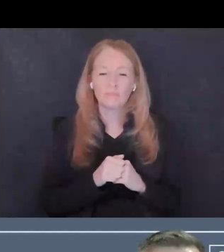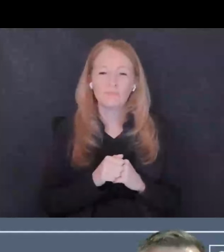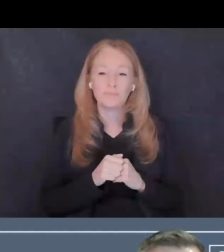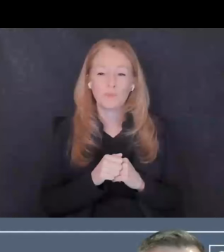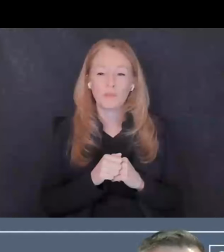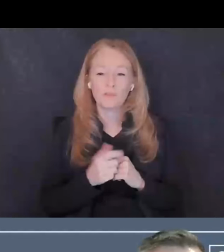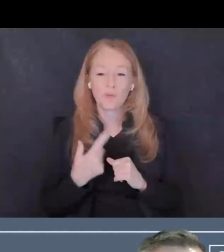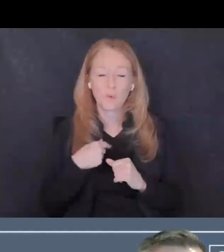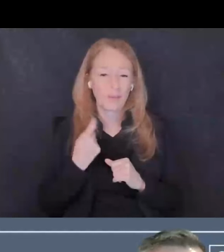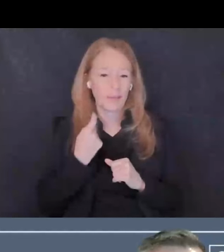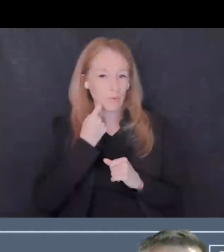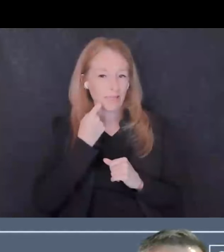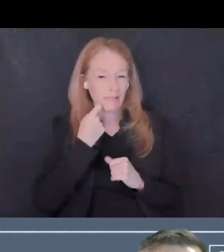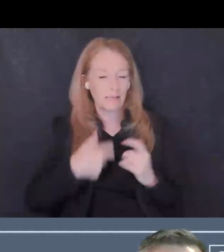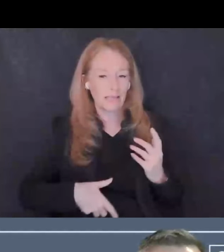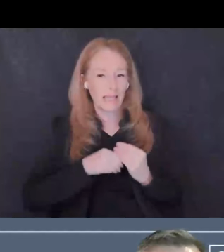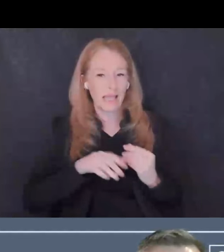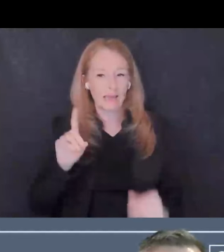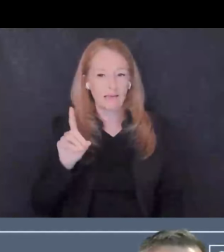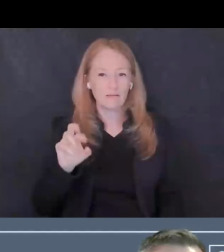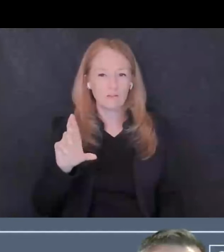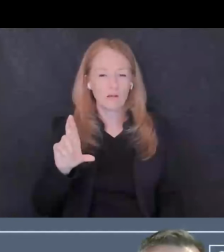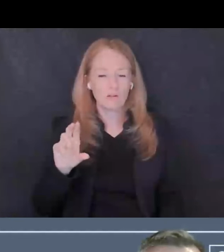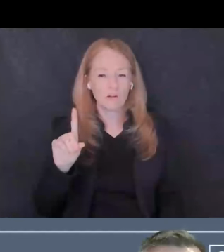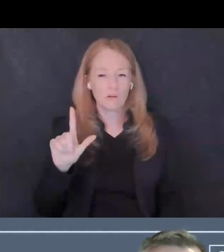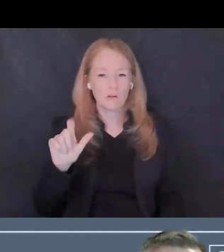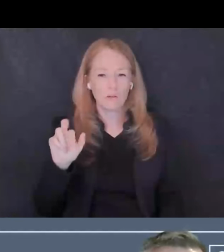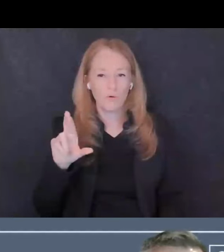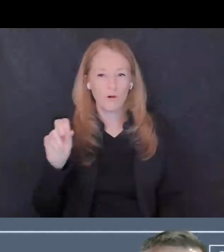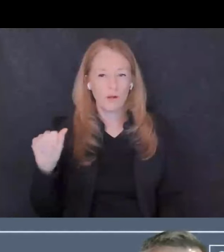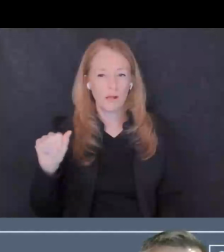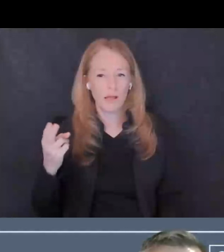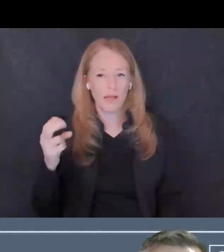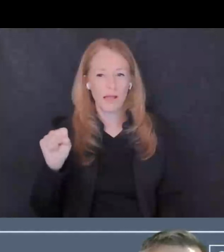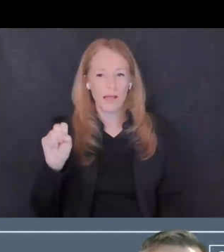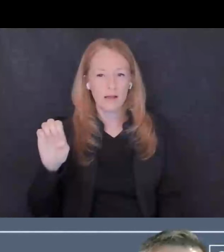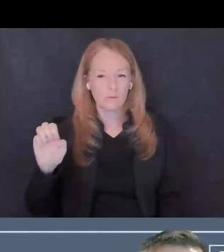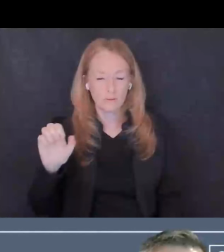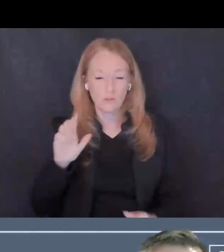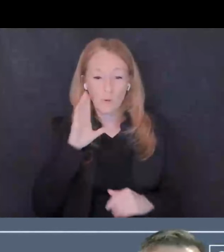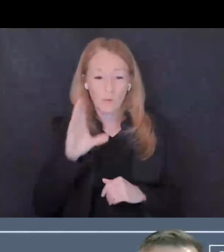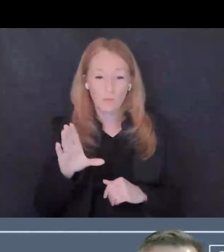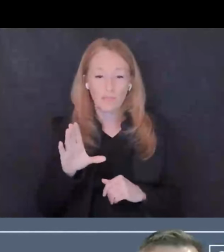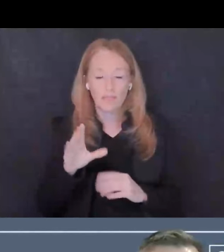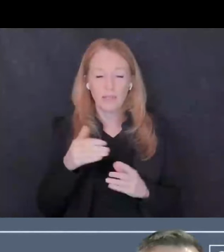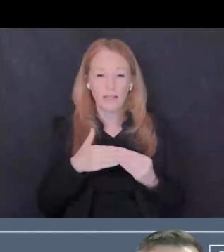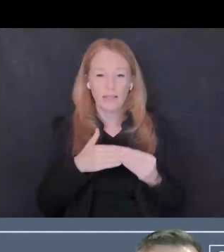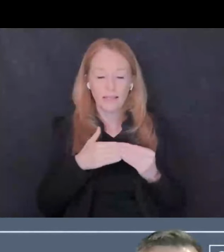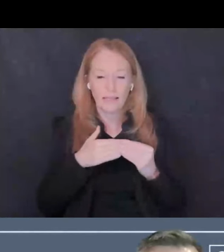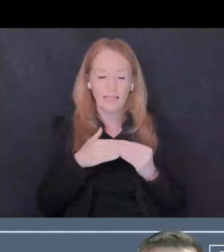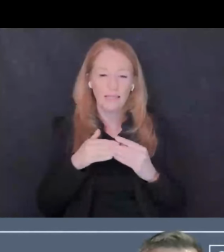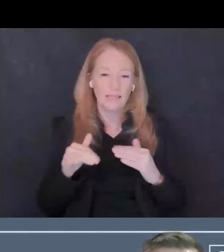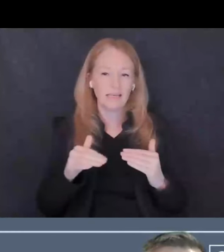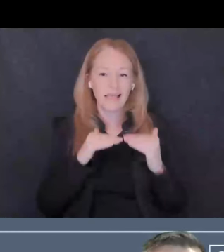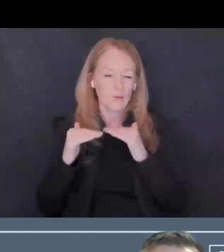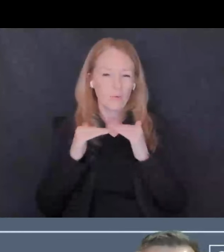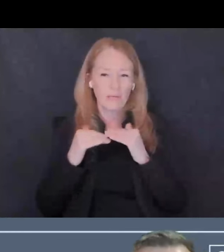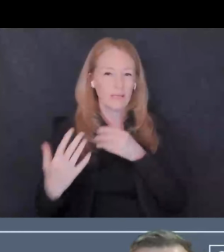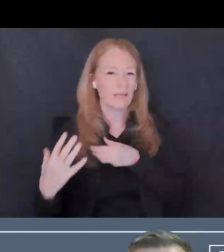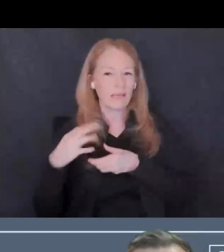just recently add on Dr. Laura House, who's going to be serving as our lead equity and engagement